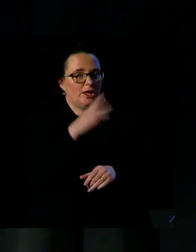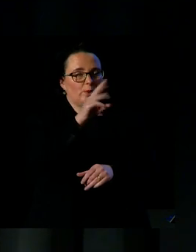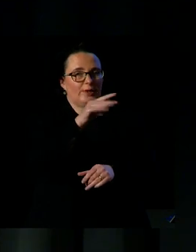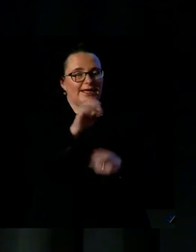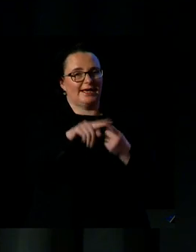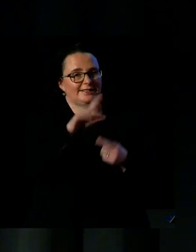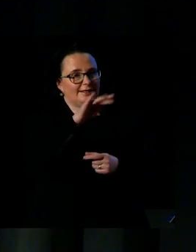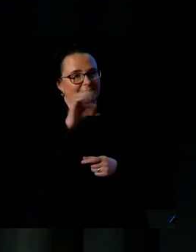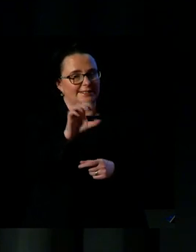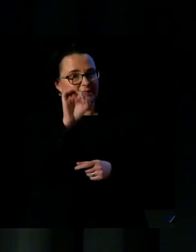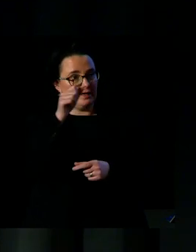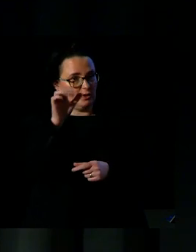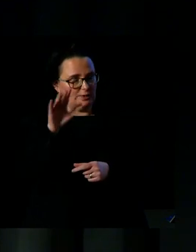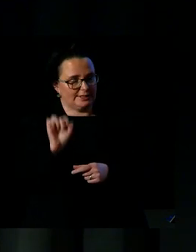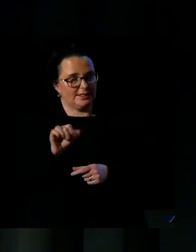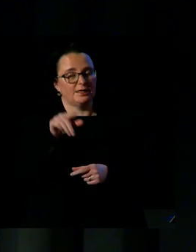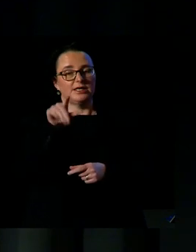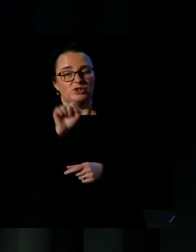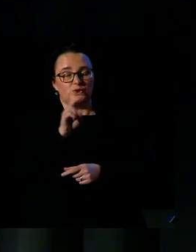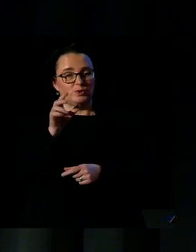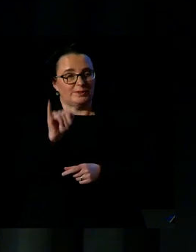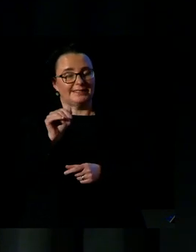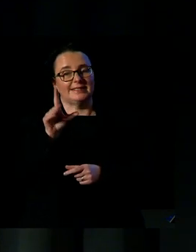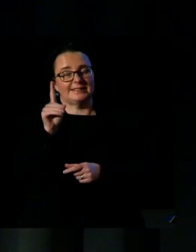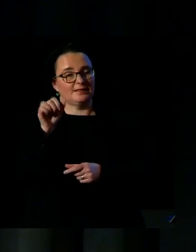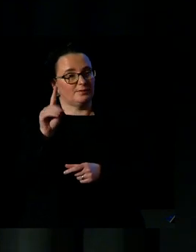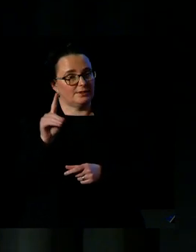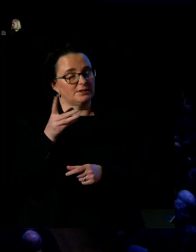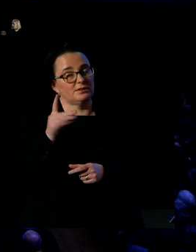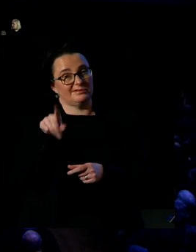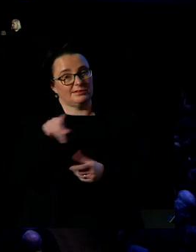a Holocaust survivor, will now tell us her story.